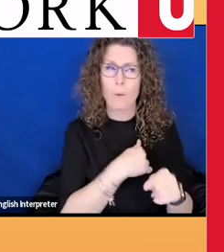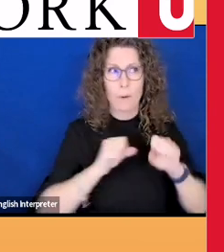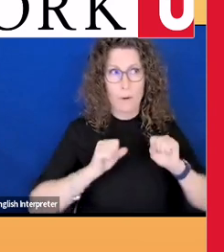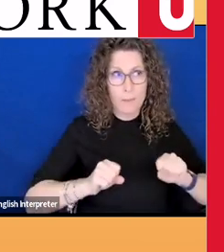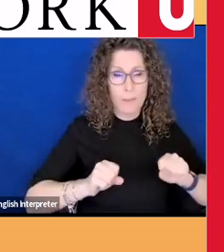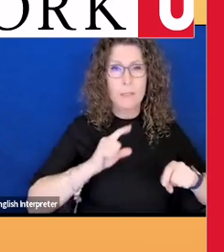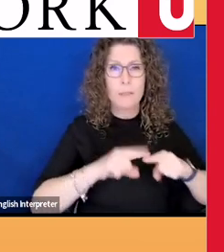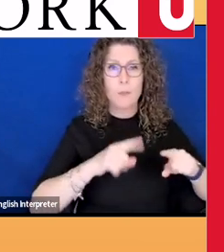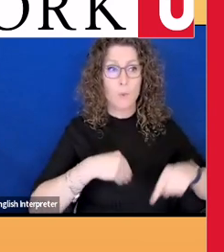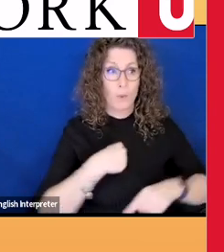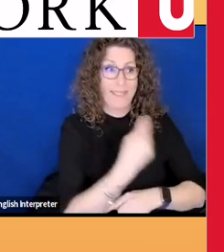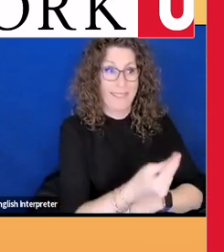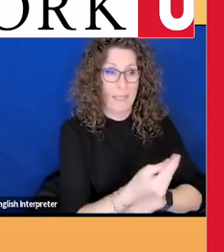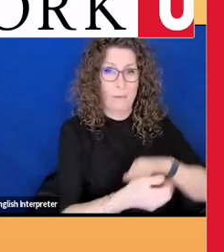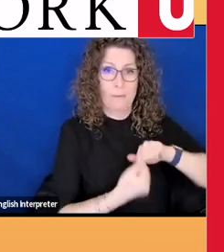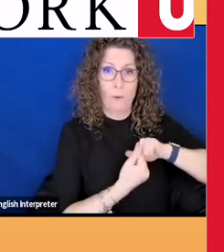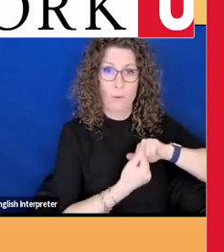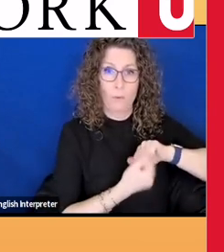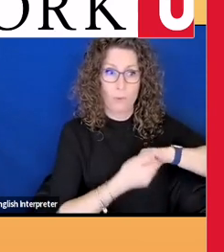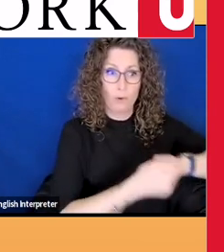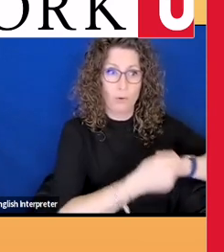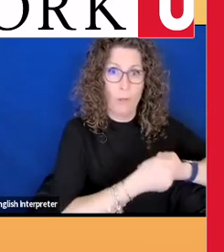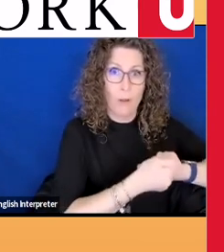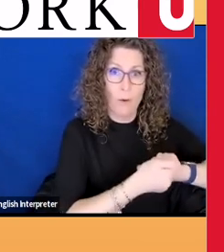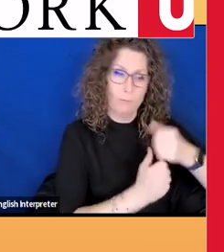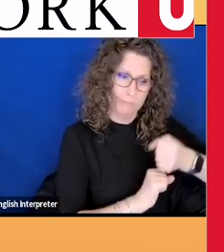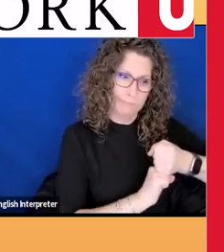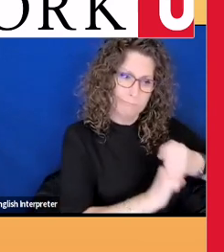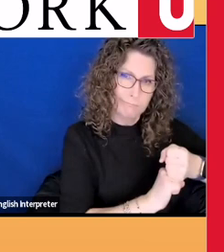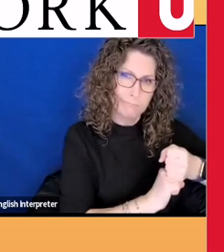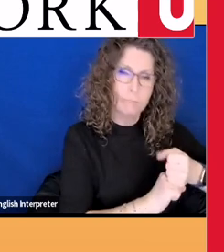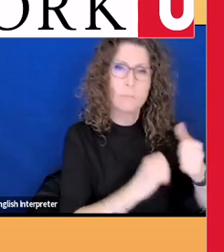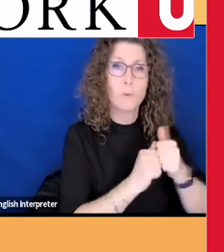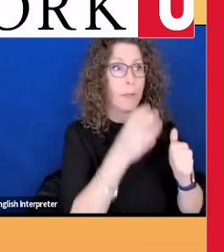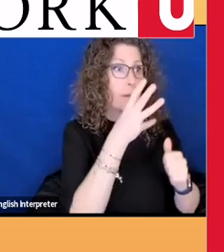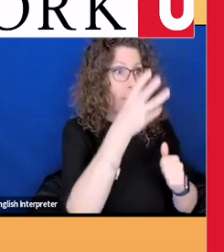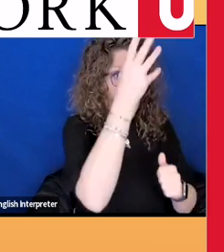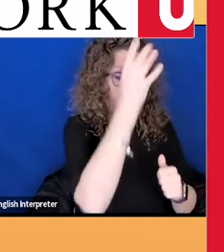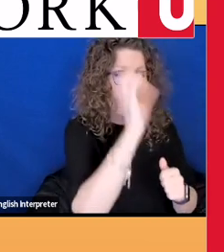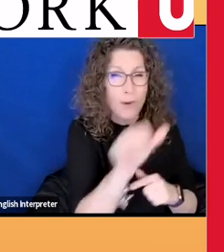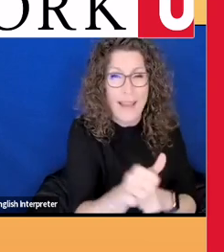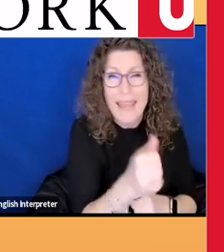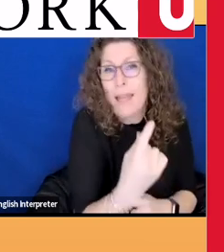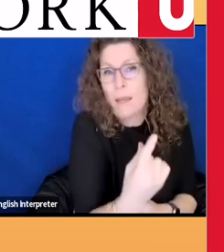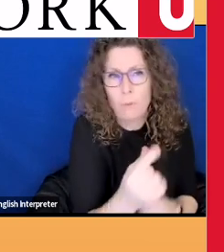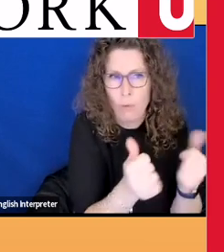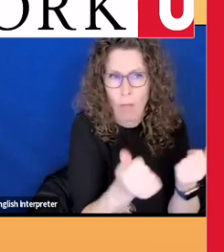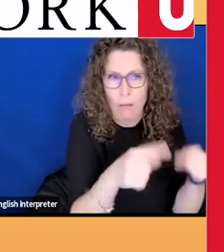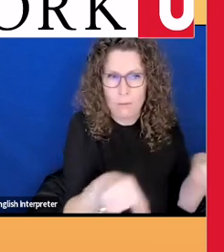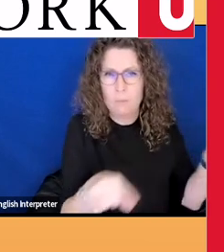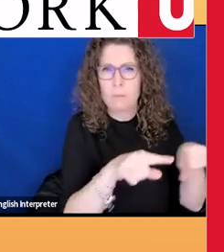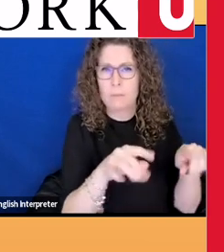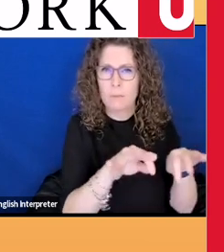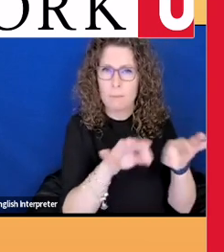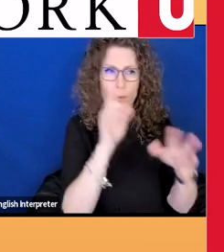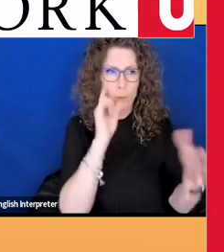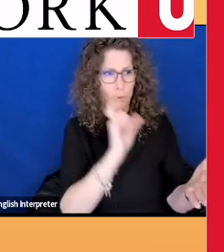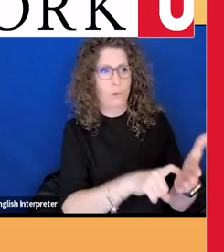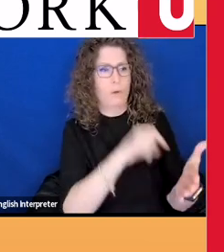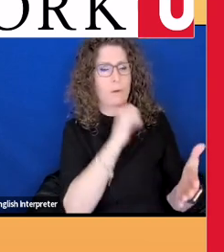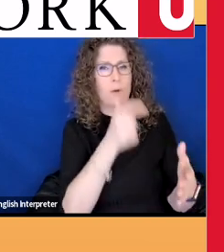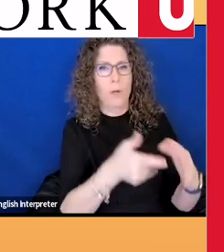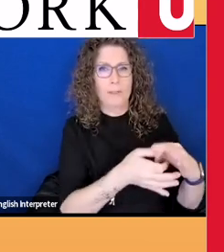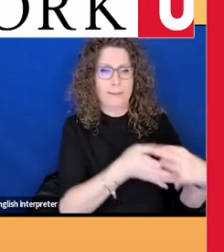solidarity with our parents and indeed with anyone else hinges on our ability to recognize them, not just as separate